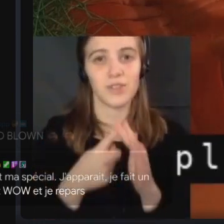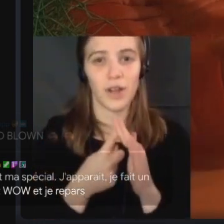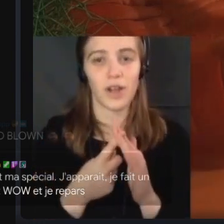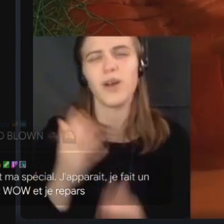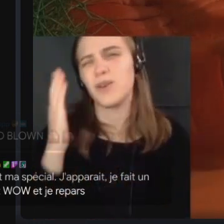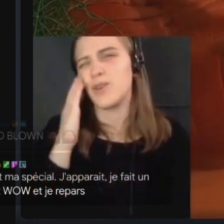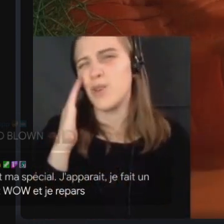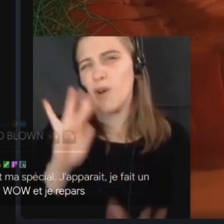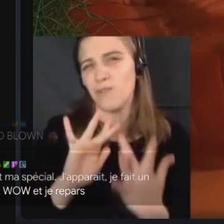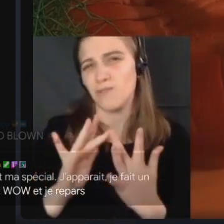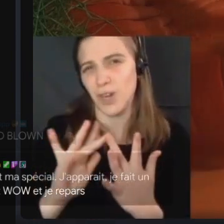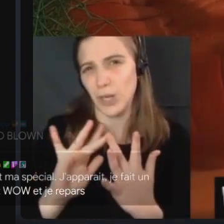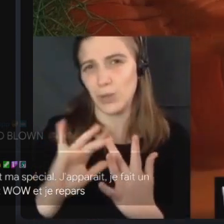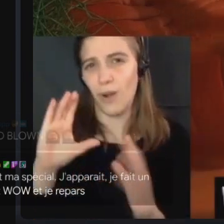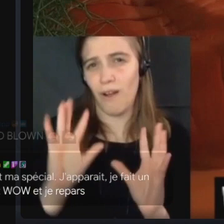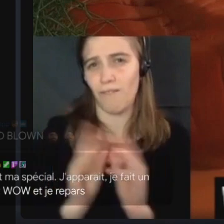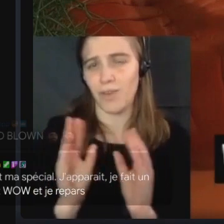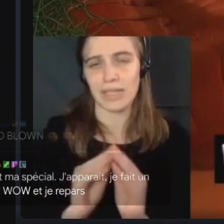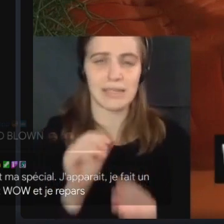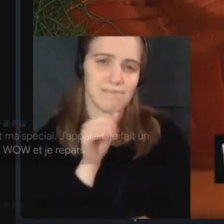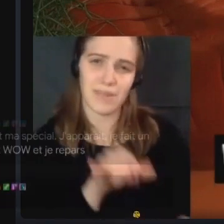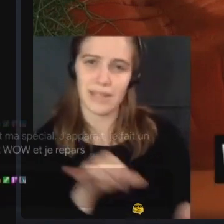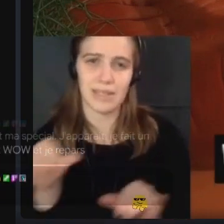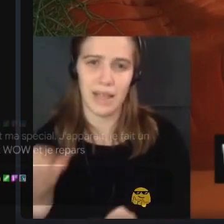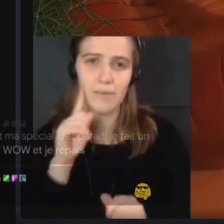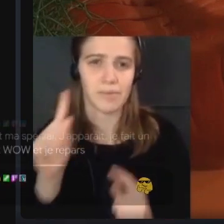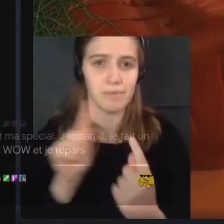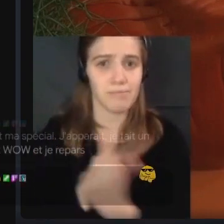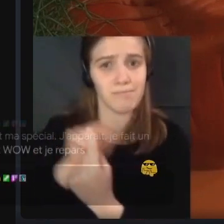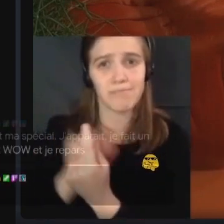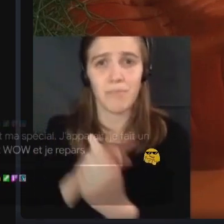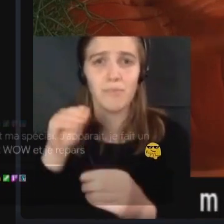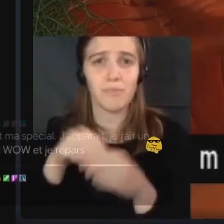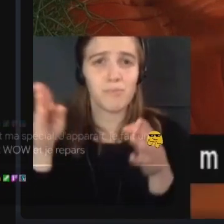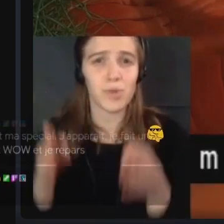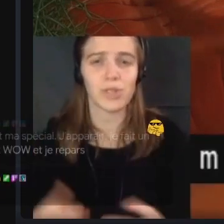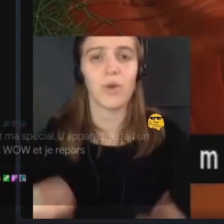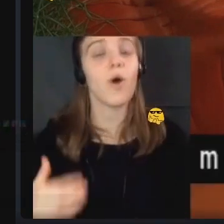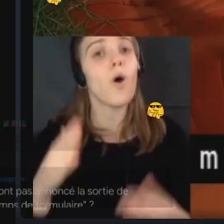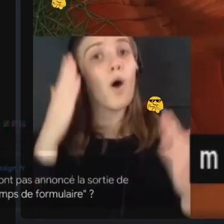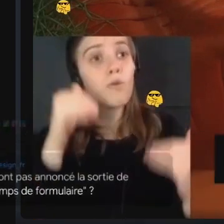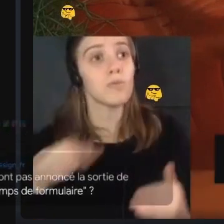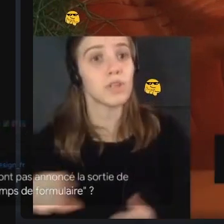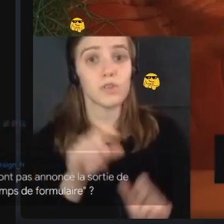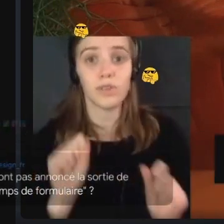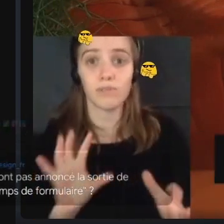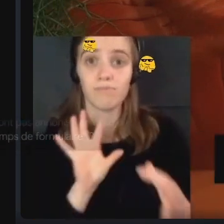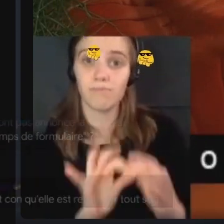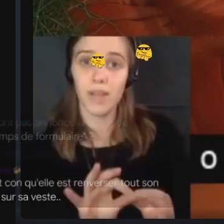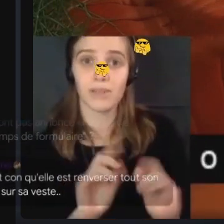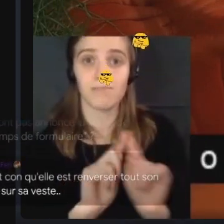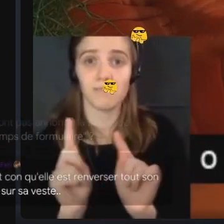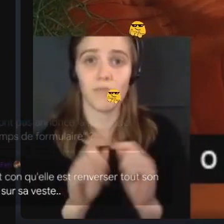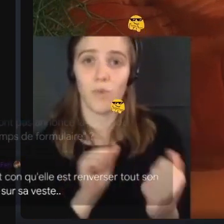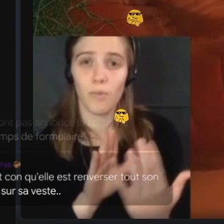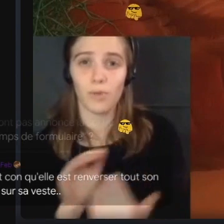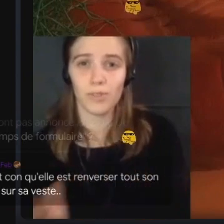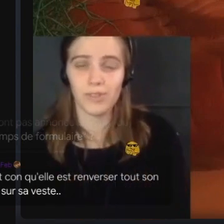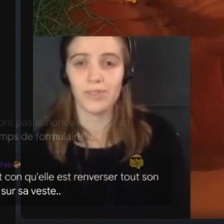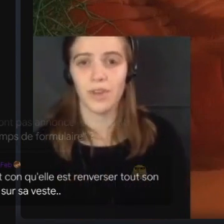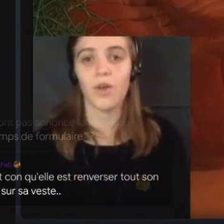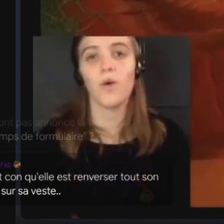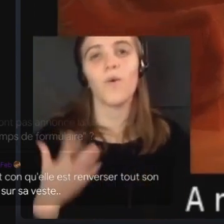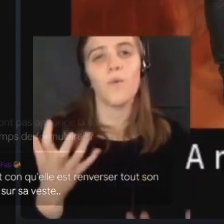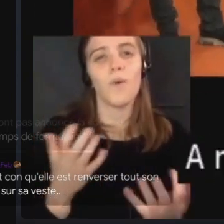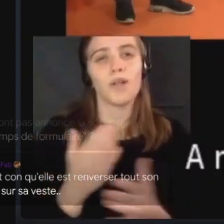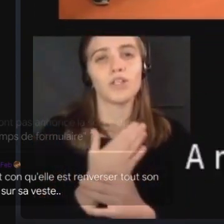exactly the same as meeting in person, one-to-one, but we hope that you'll find other ways to connect with one another. Non, c'est And we'd cool, like ils to share ont, two ways to do that. ils ont proposé des